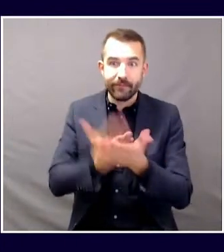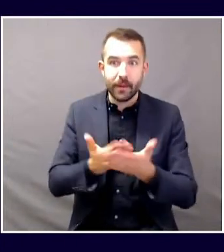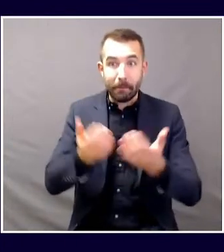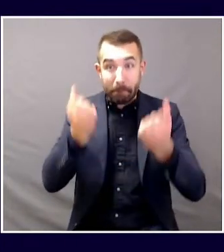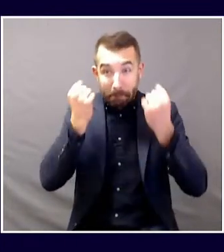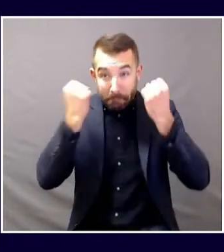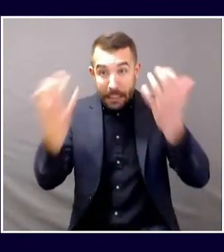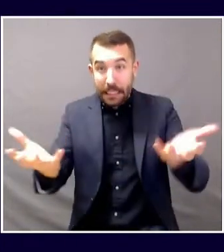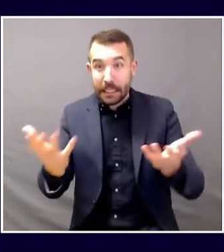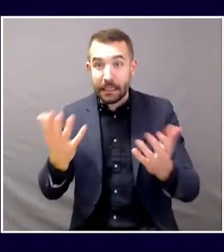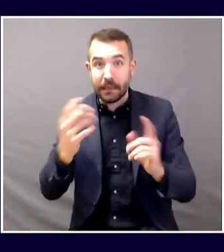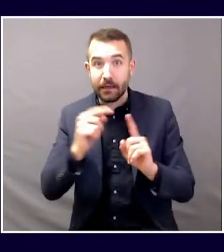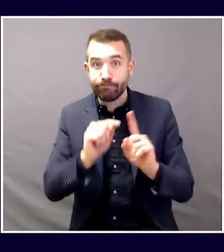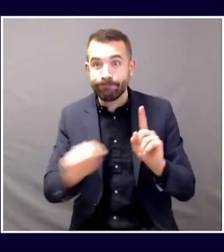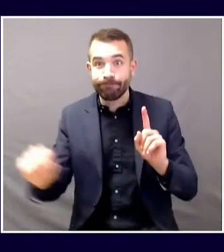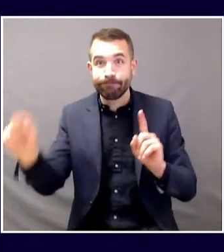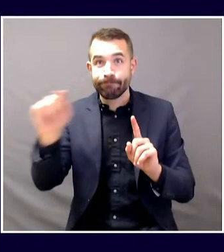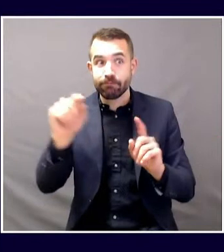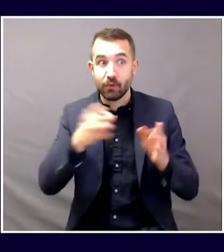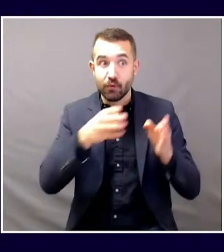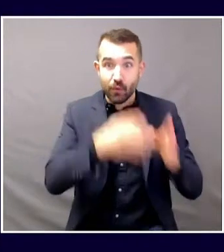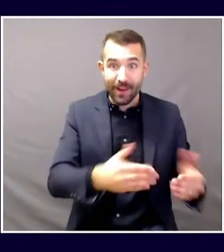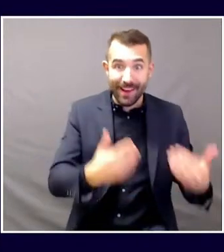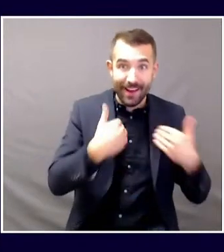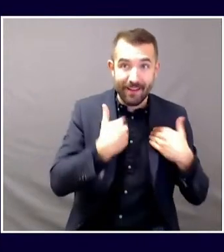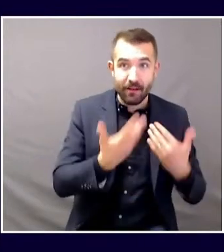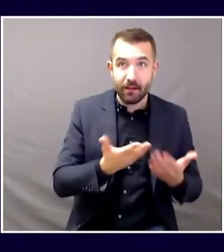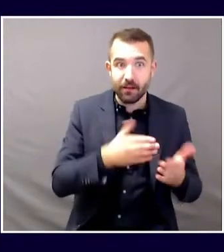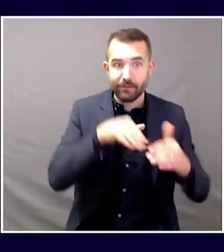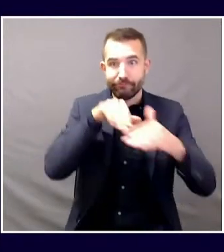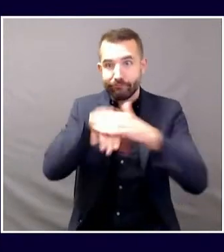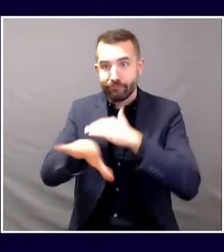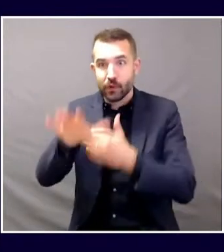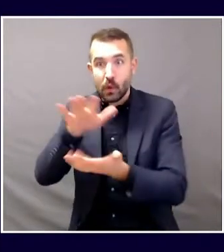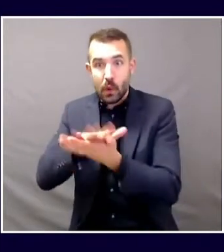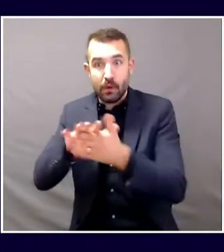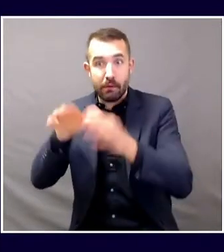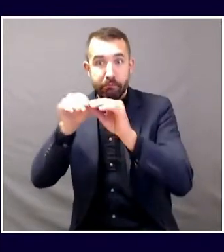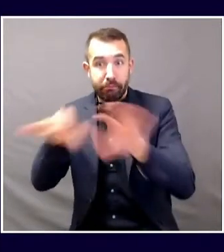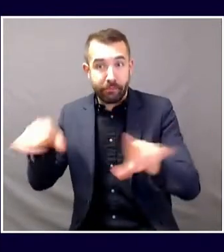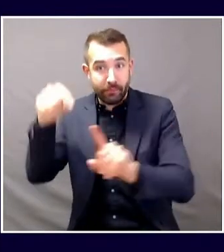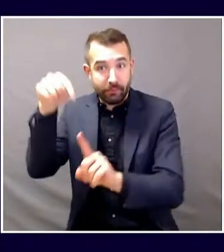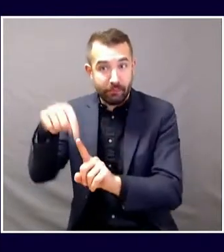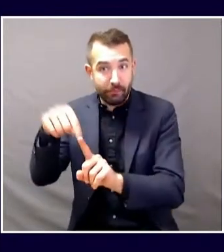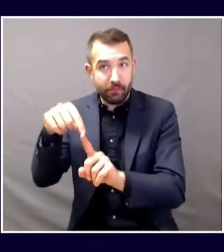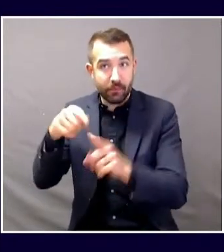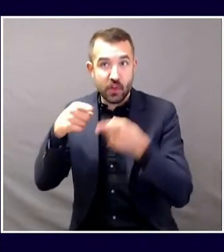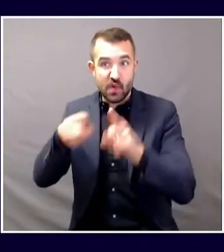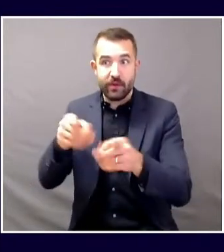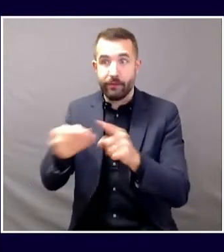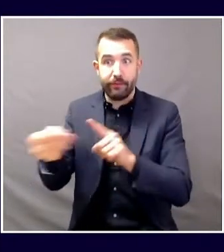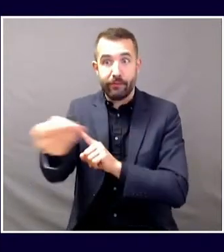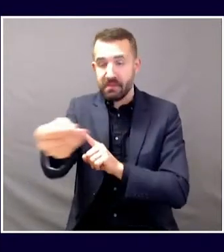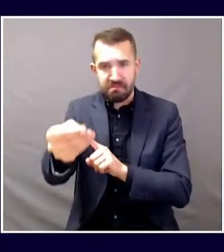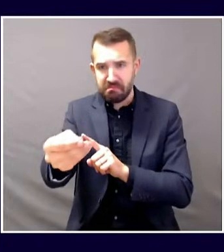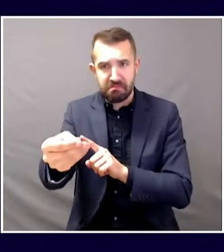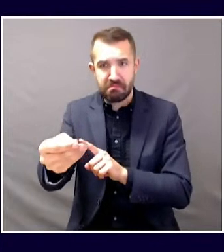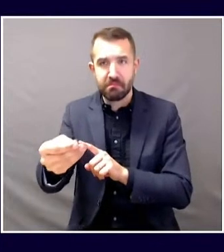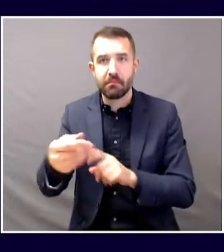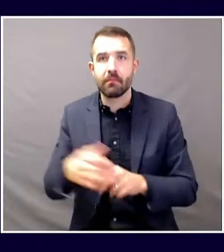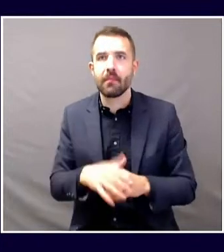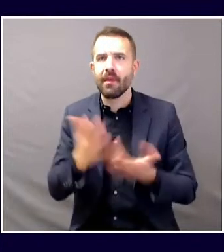the schools themselves. How would you go about finding out whether or not that is happening? What